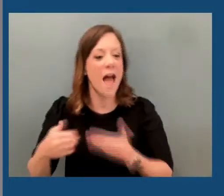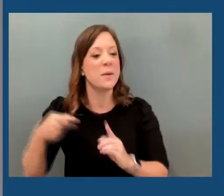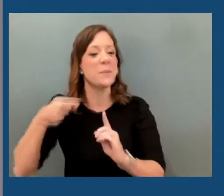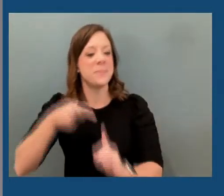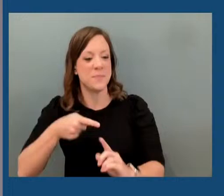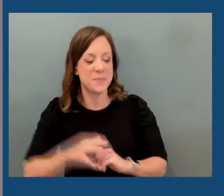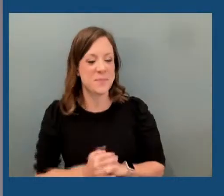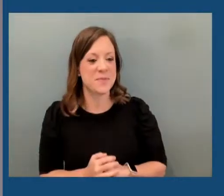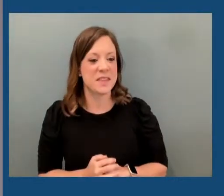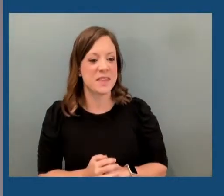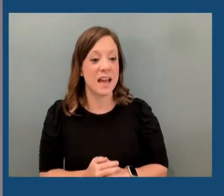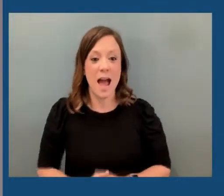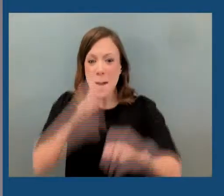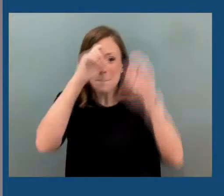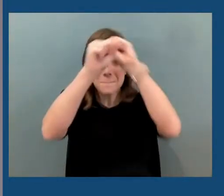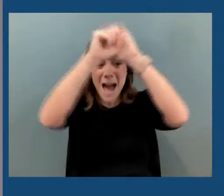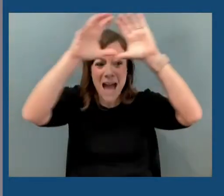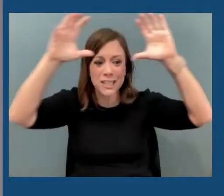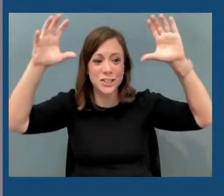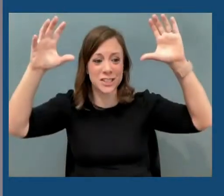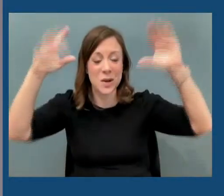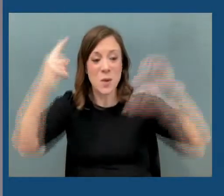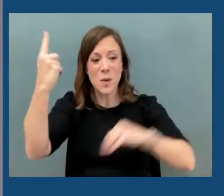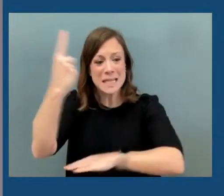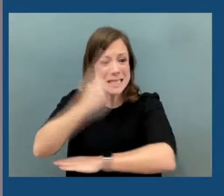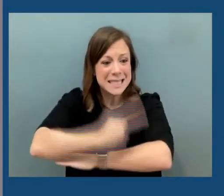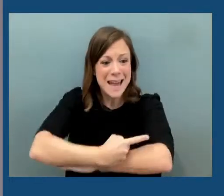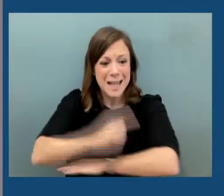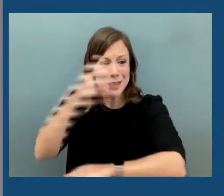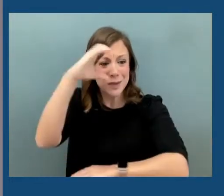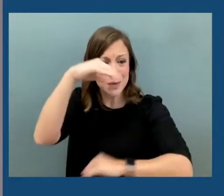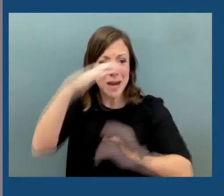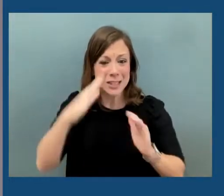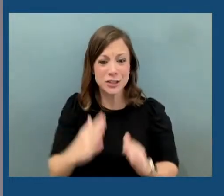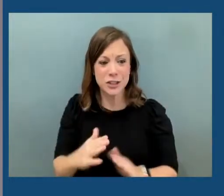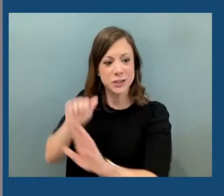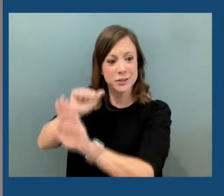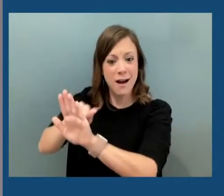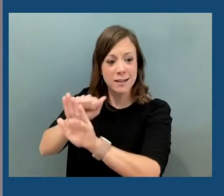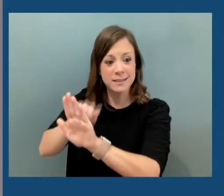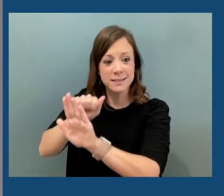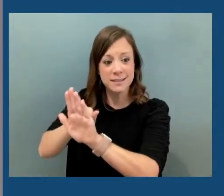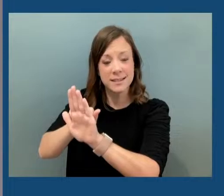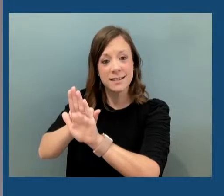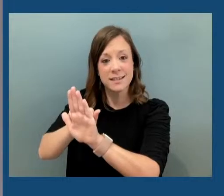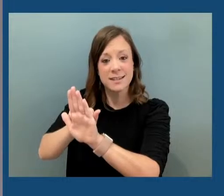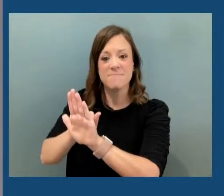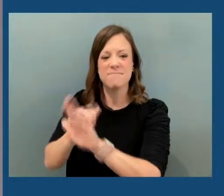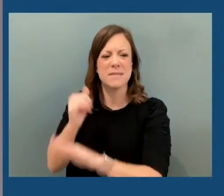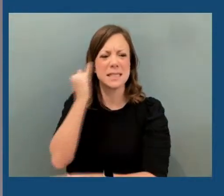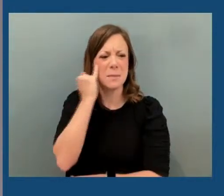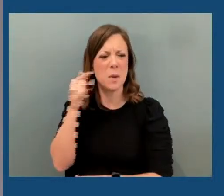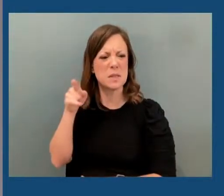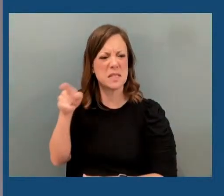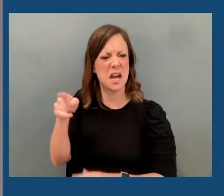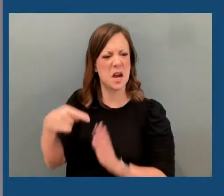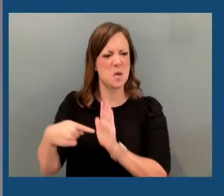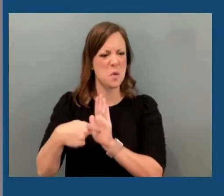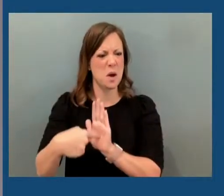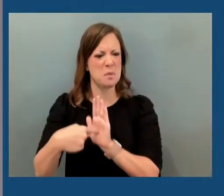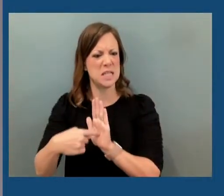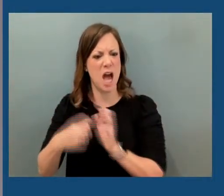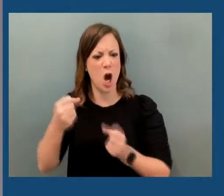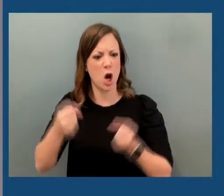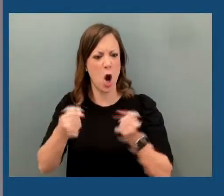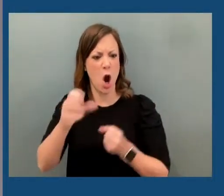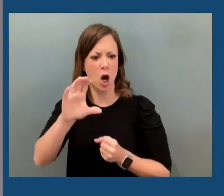One day a stranger knocks on your door, and let's say they represent a car company that you've never heard of before, and they've got